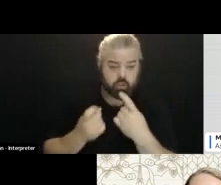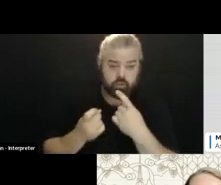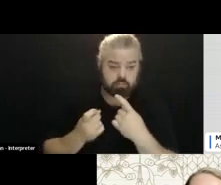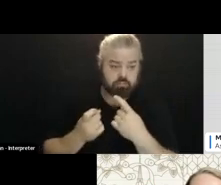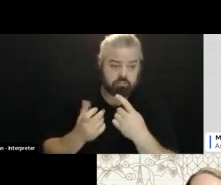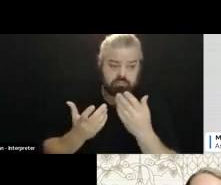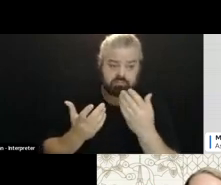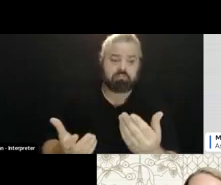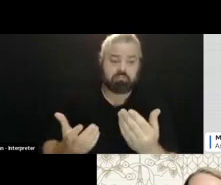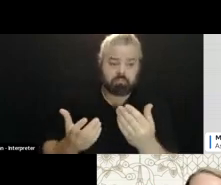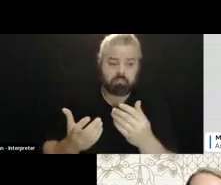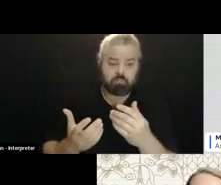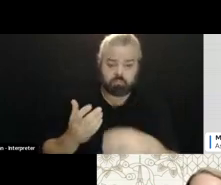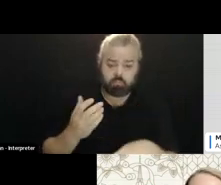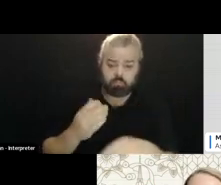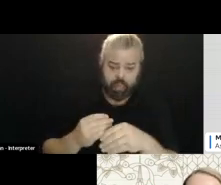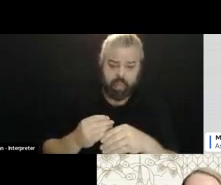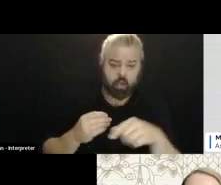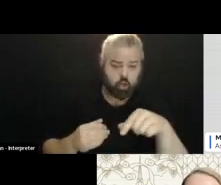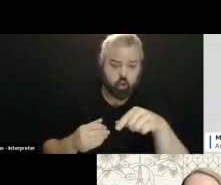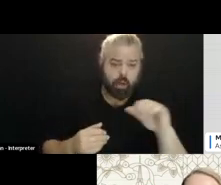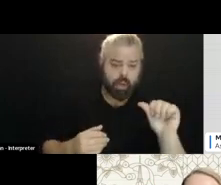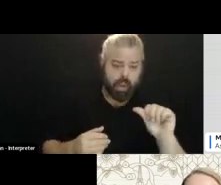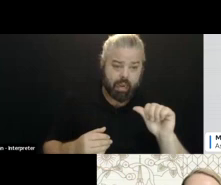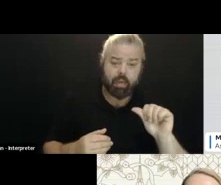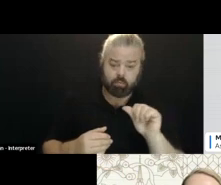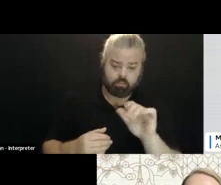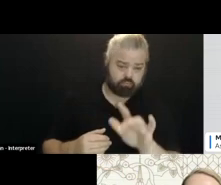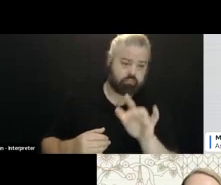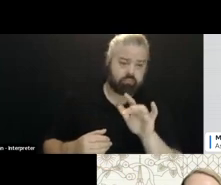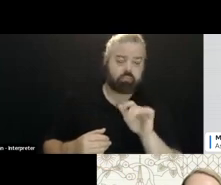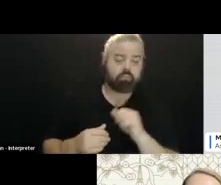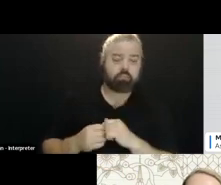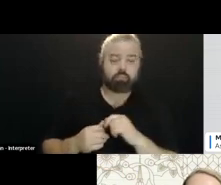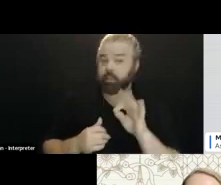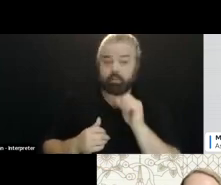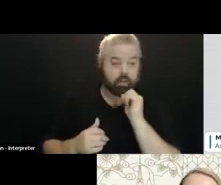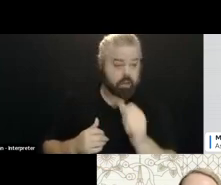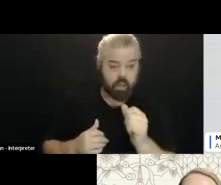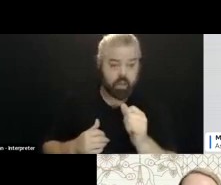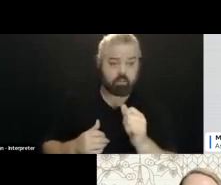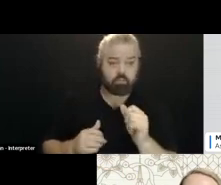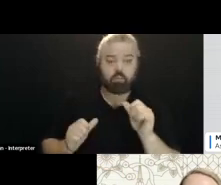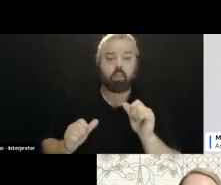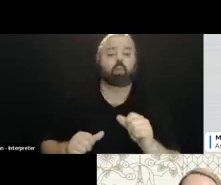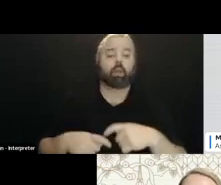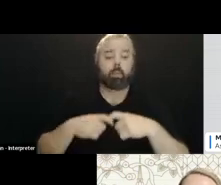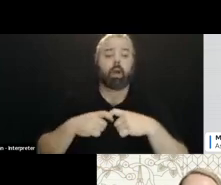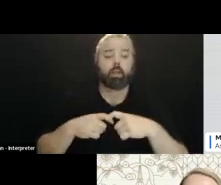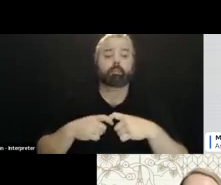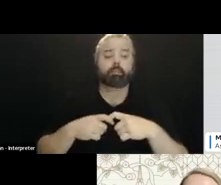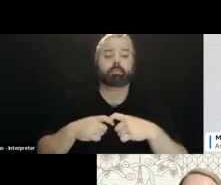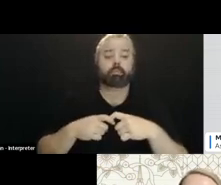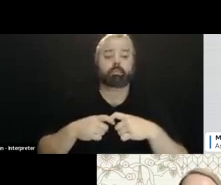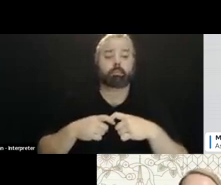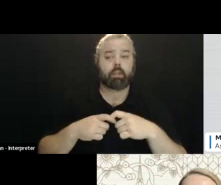can certainly drop them in the Q&A section now. If not, we can pause and